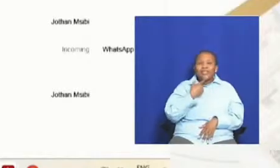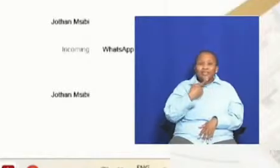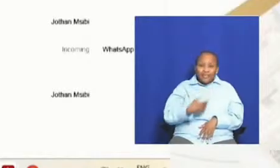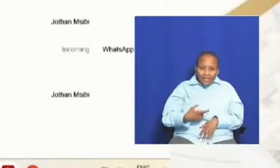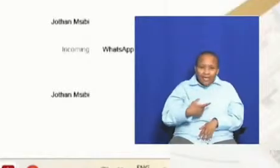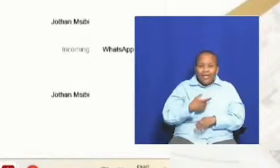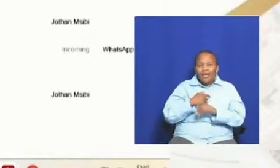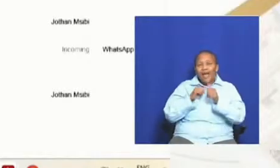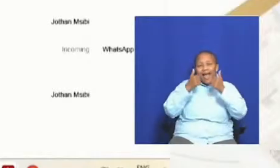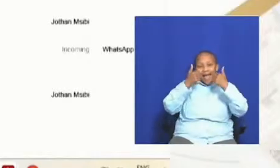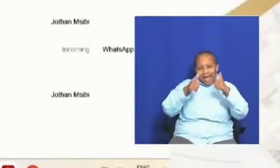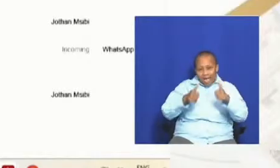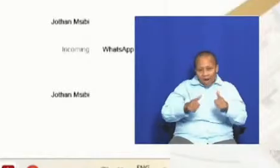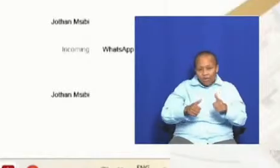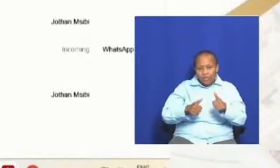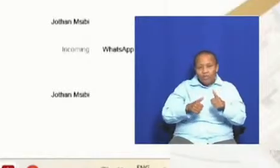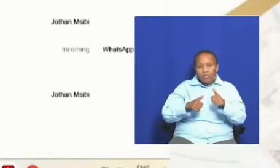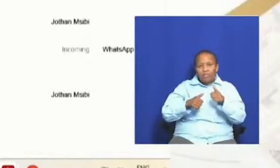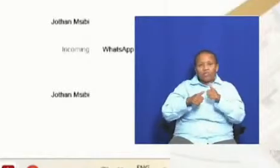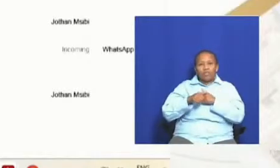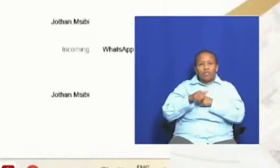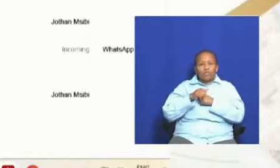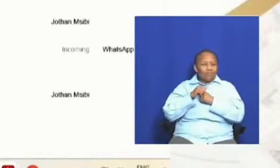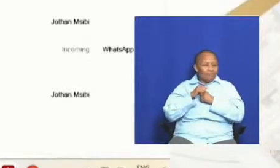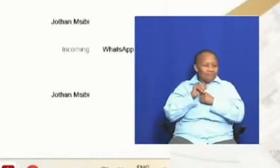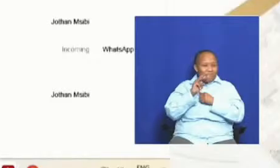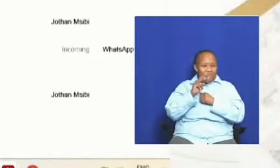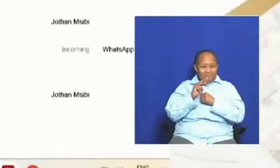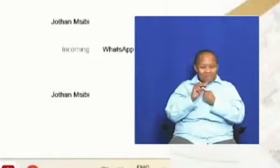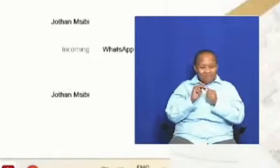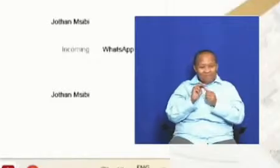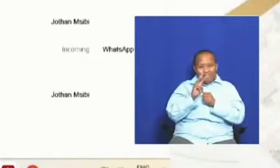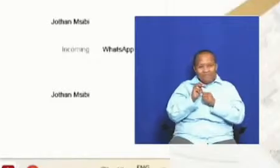to deposit money. Yeah, I see. Yes.